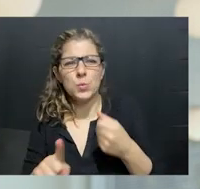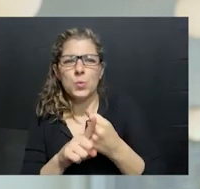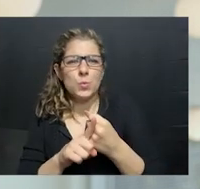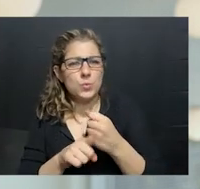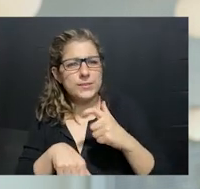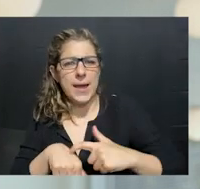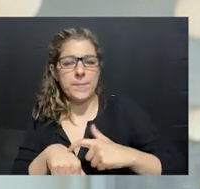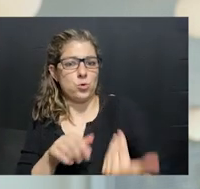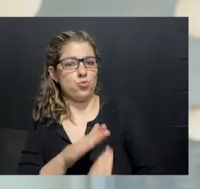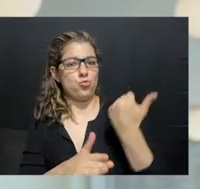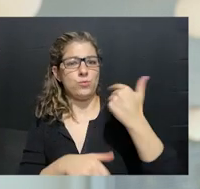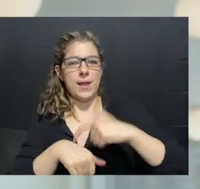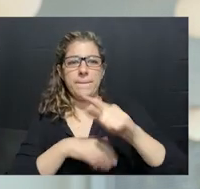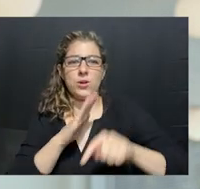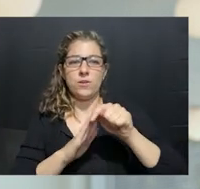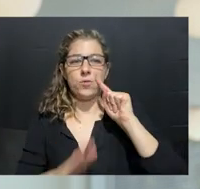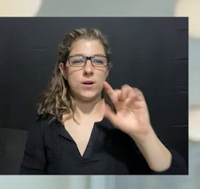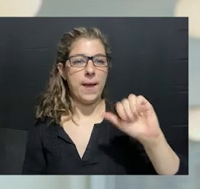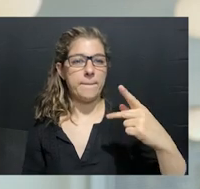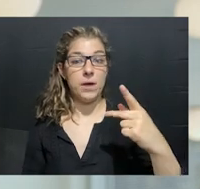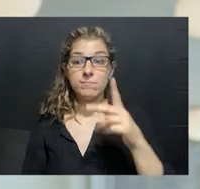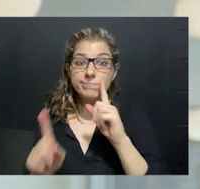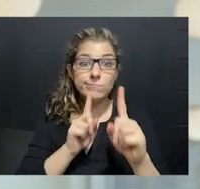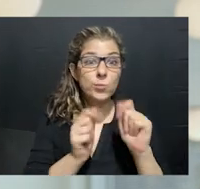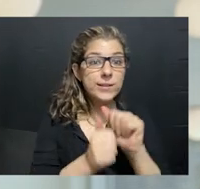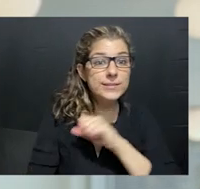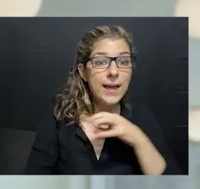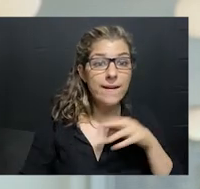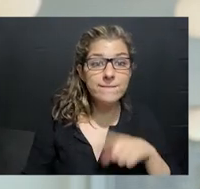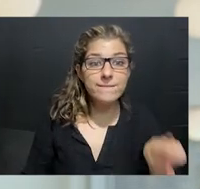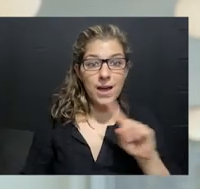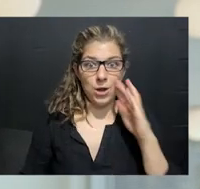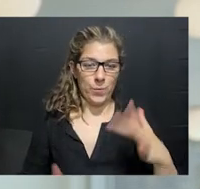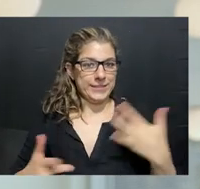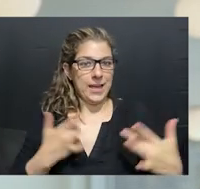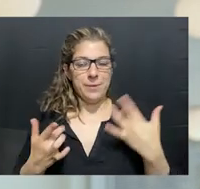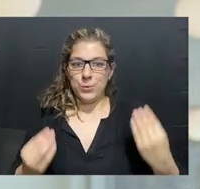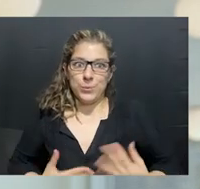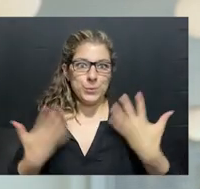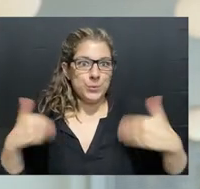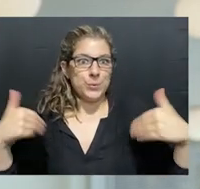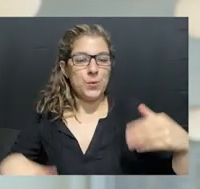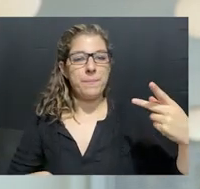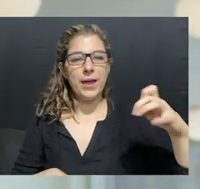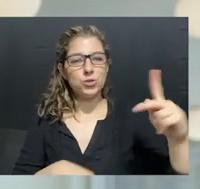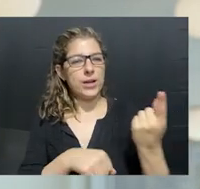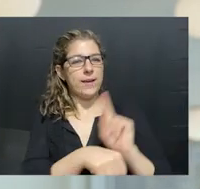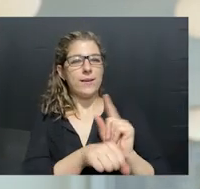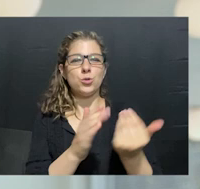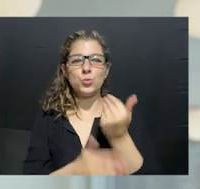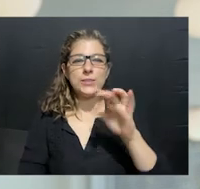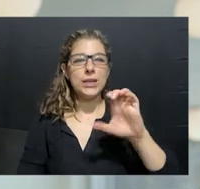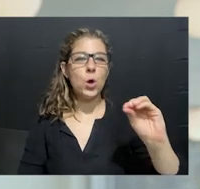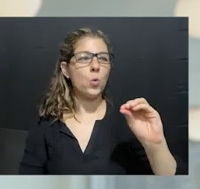new era for CAP. Speaking to staff across the building, I know just how deep the excitement runs. What Patrick brings to the table is